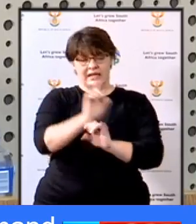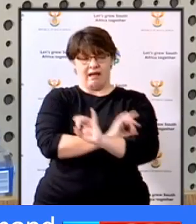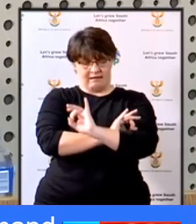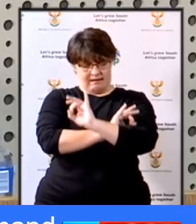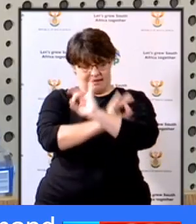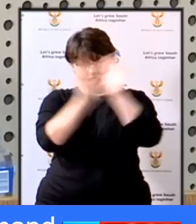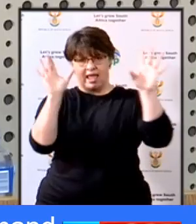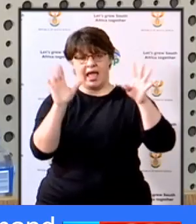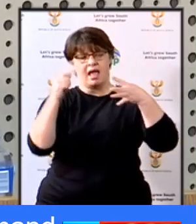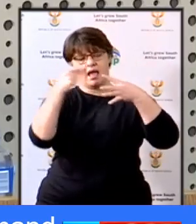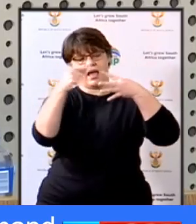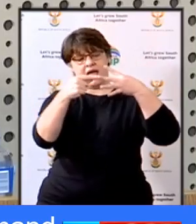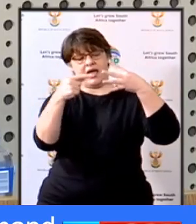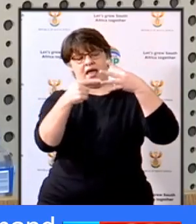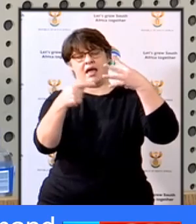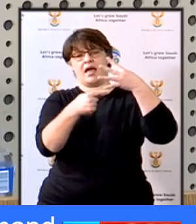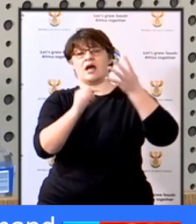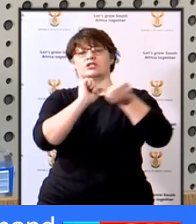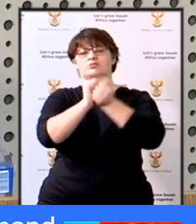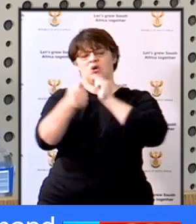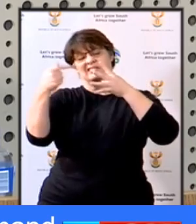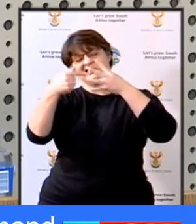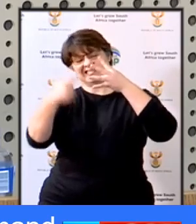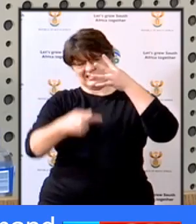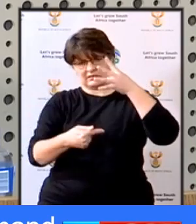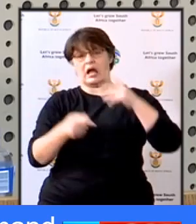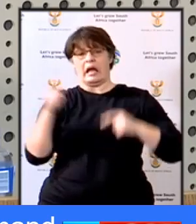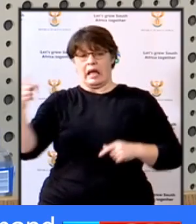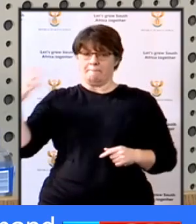clarify all the questions about sports. Thank you.